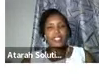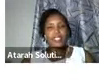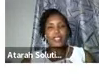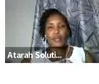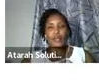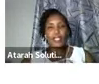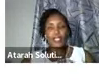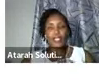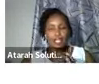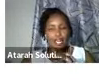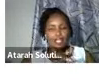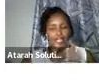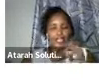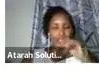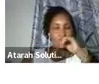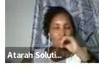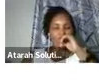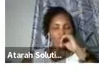me at